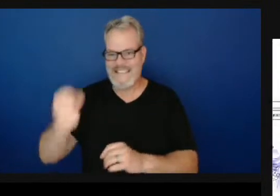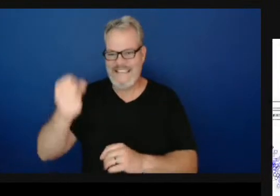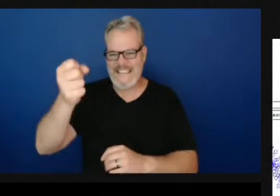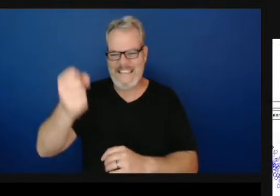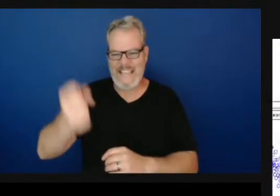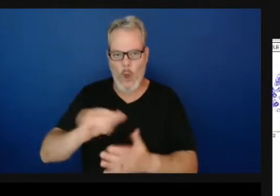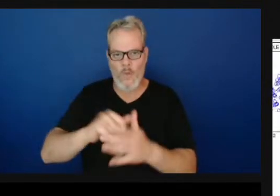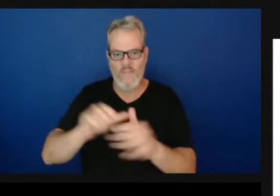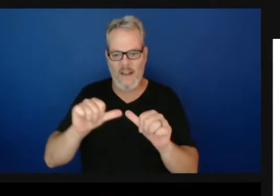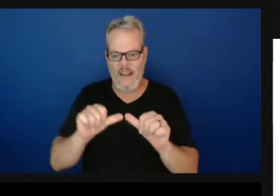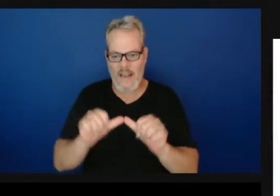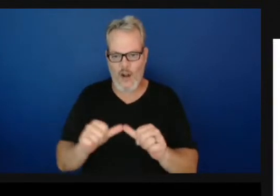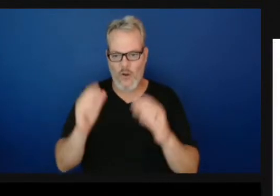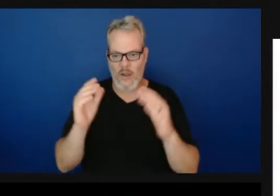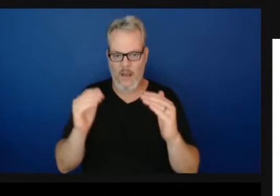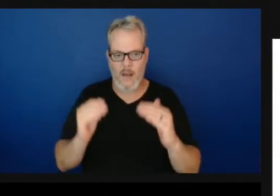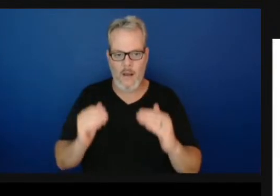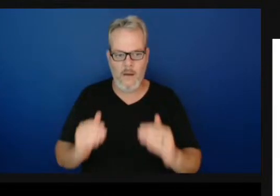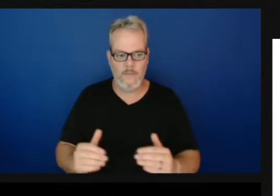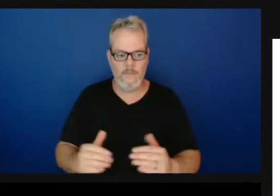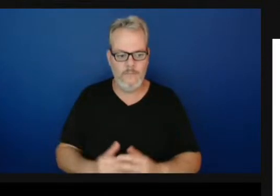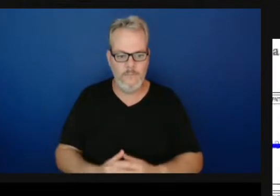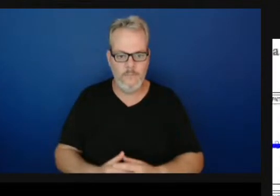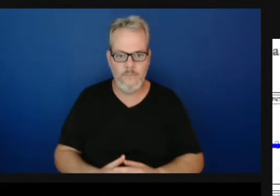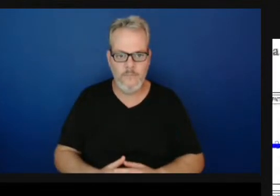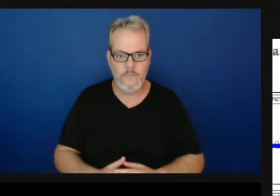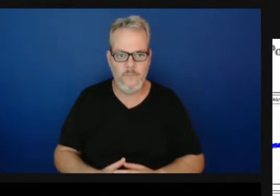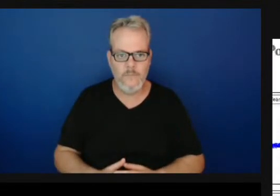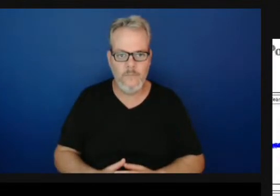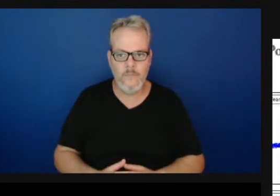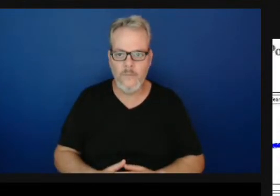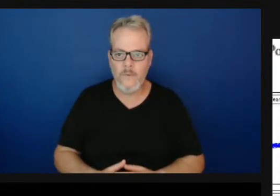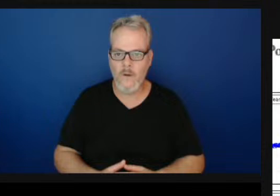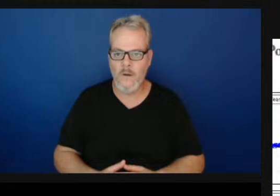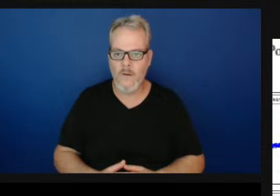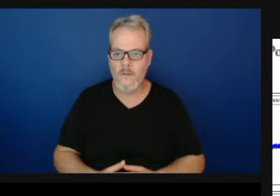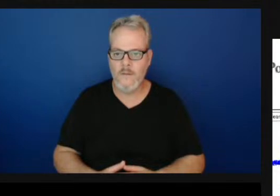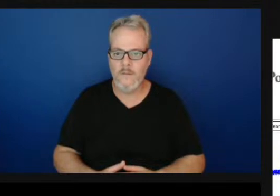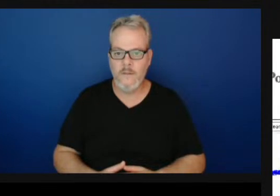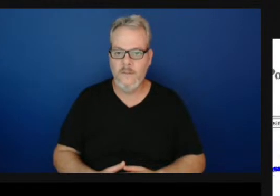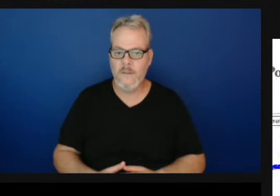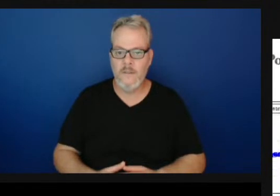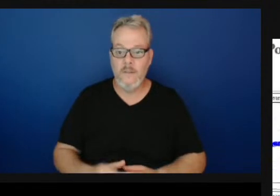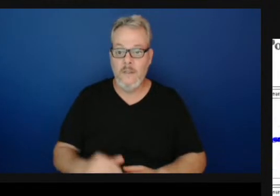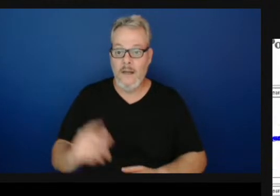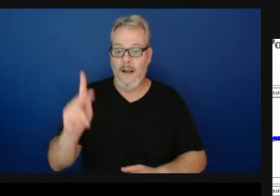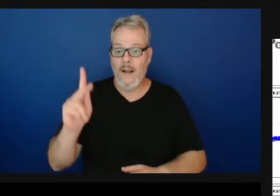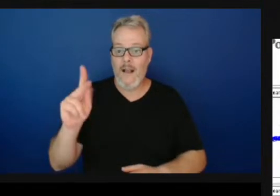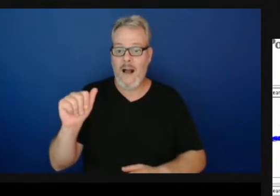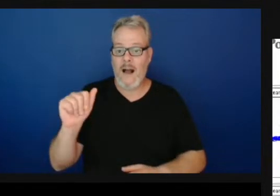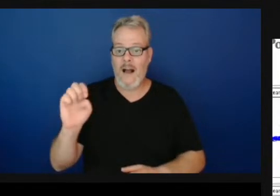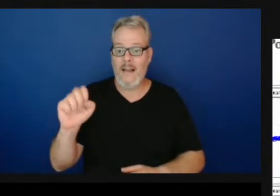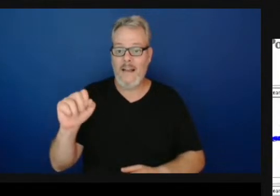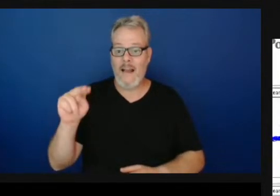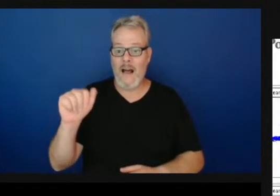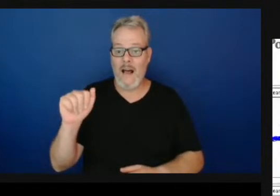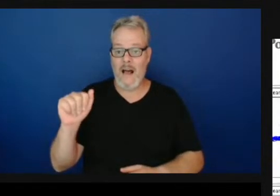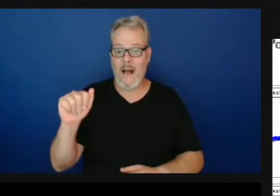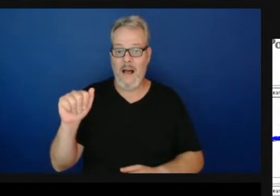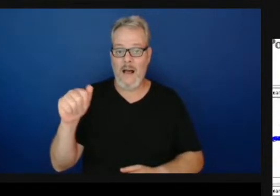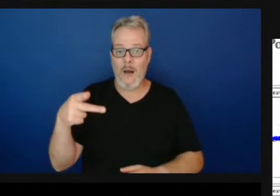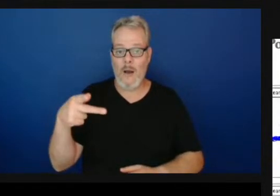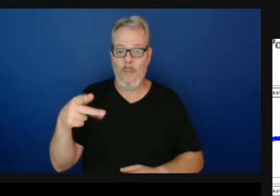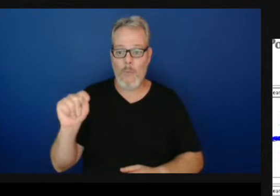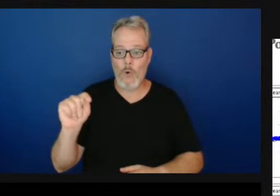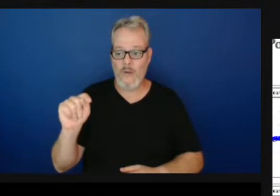pattern anymore. At Pool Point, no live data. Kaina Point, all the way at the coast. This